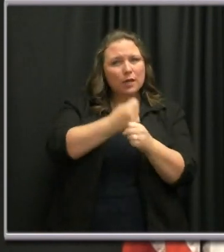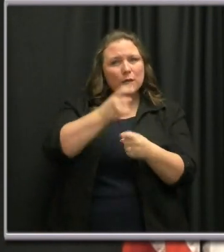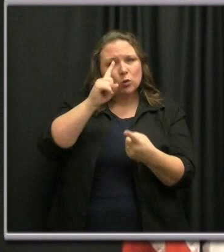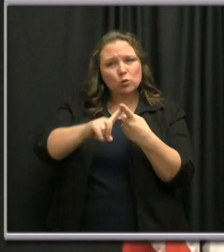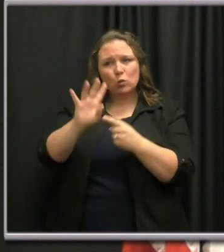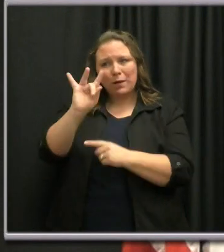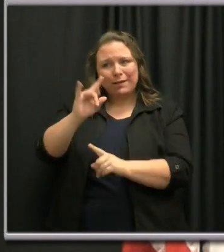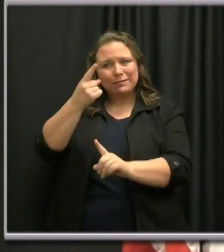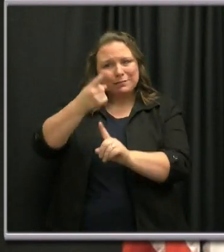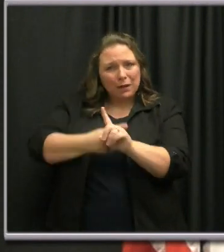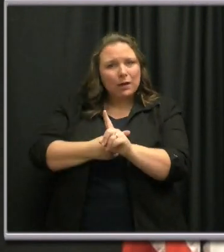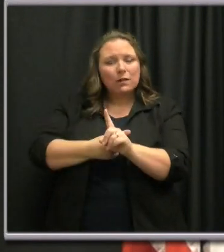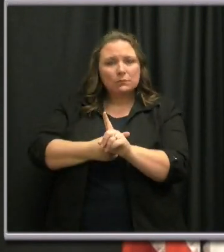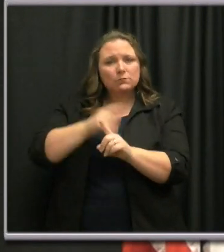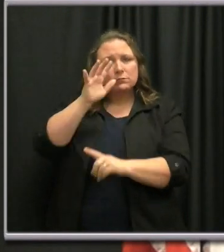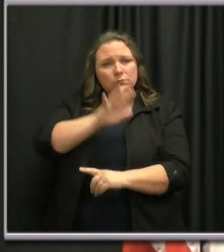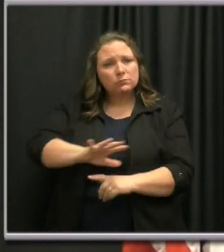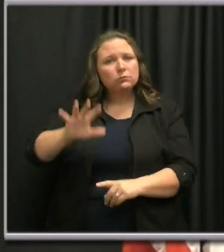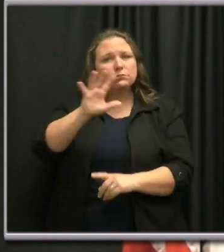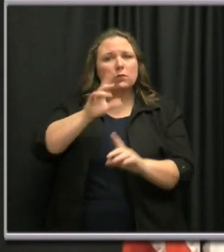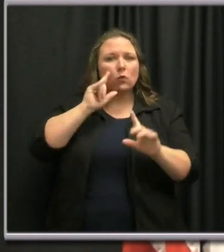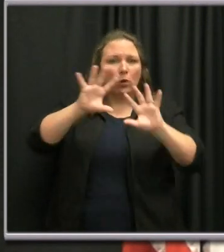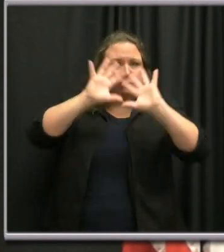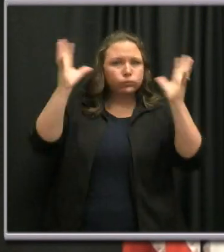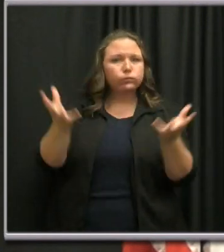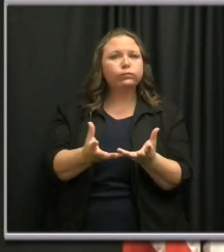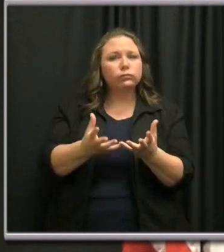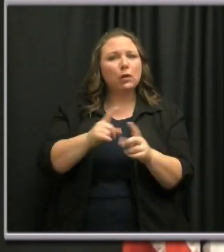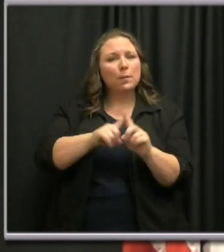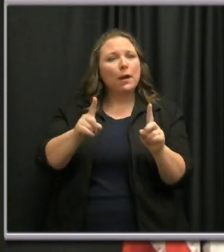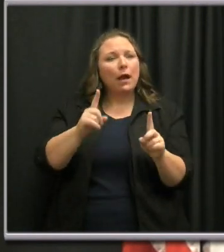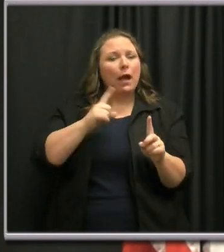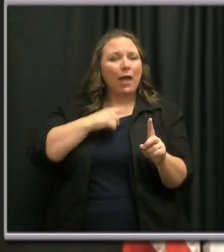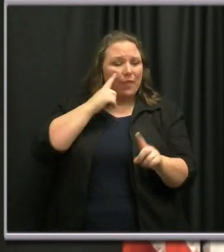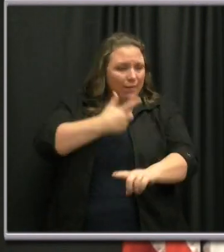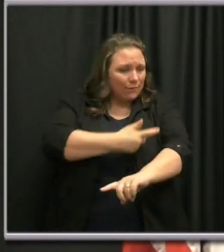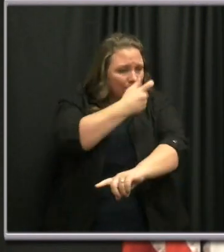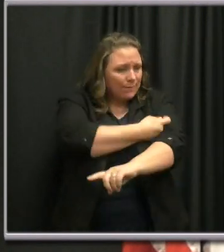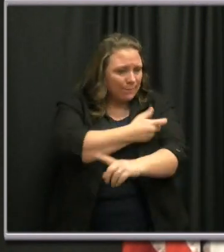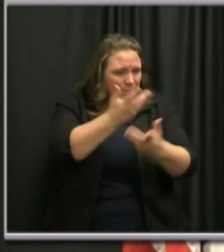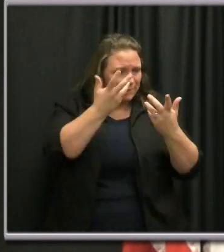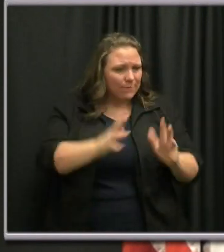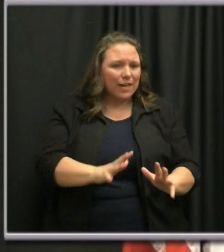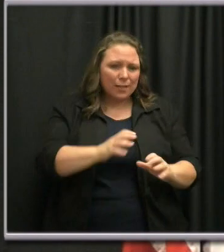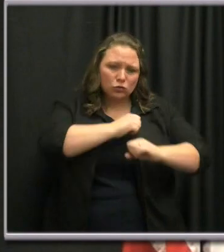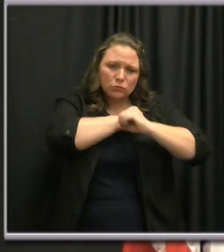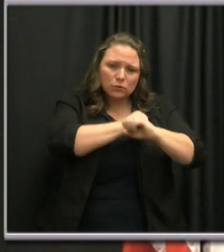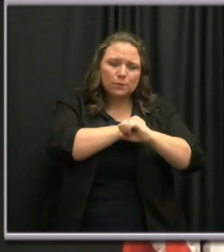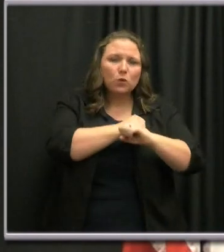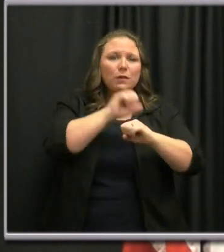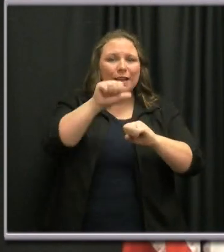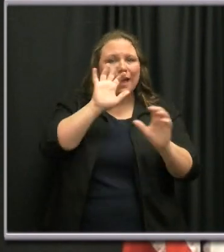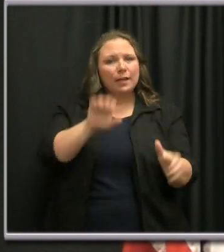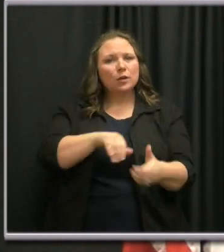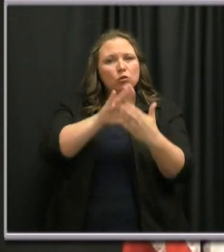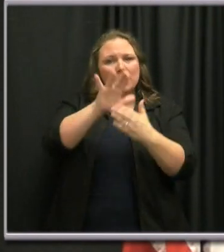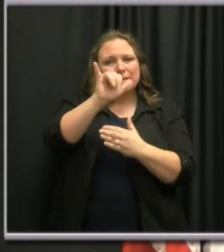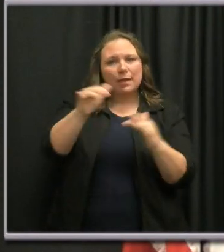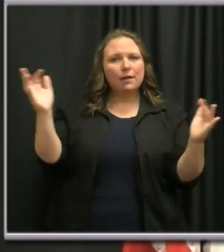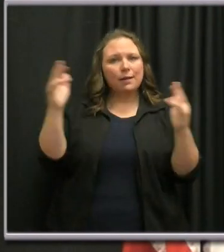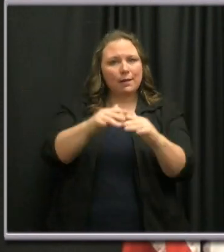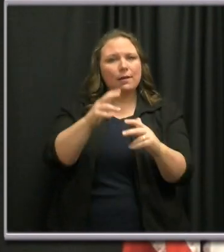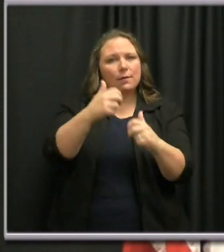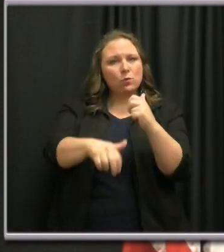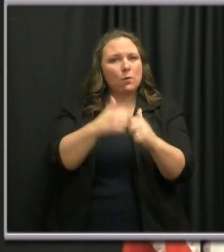more realistic for globally. But so yeah, I think when we have a vaccine, then we can address this problem that we have